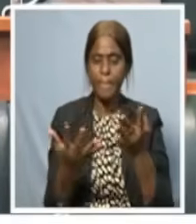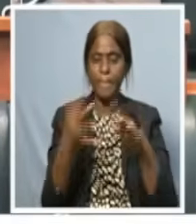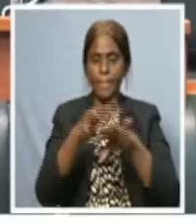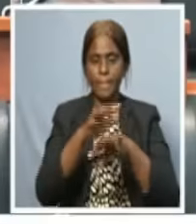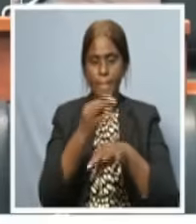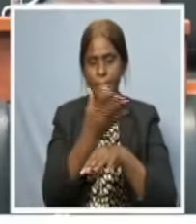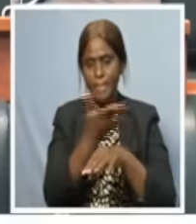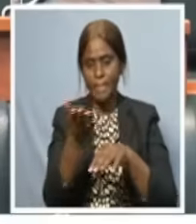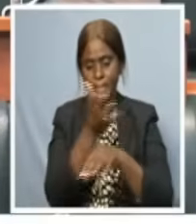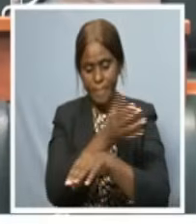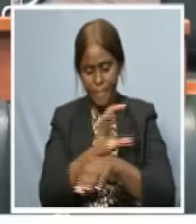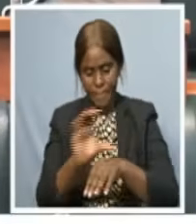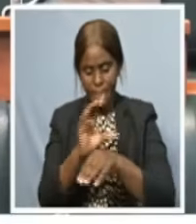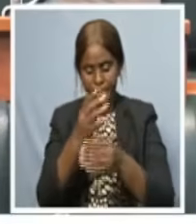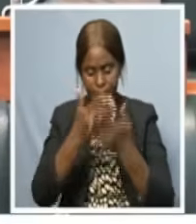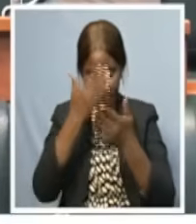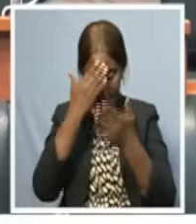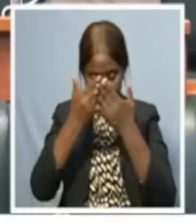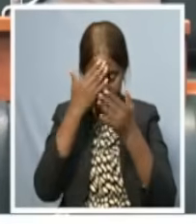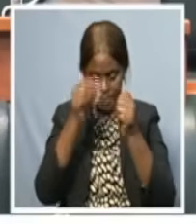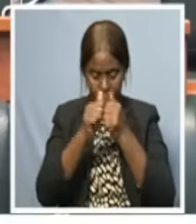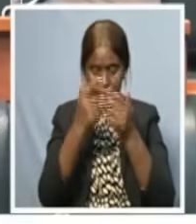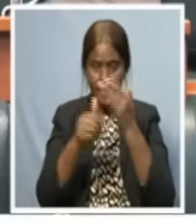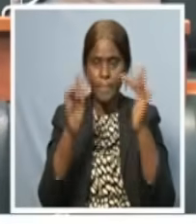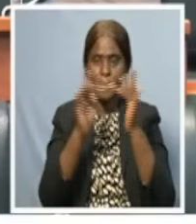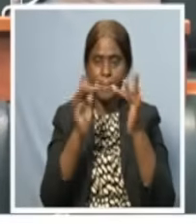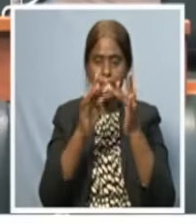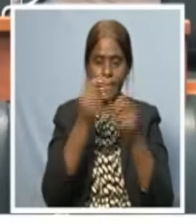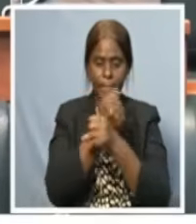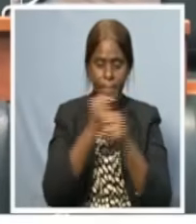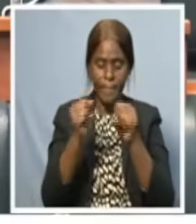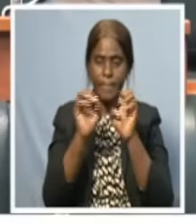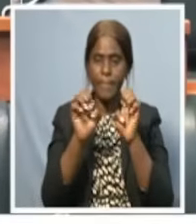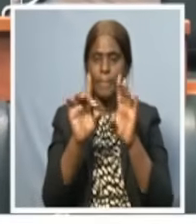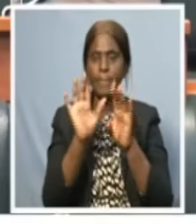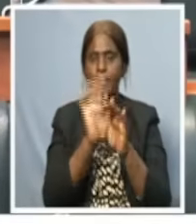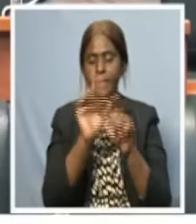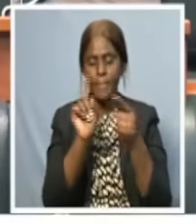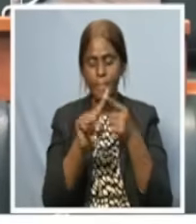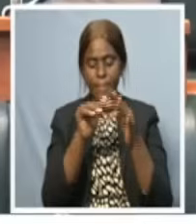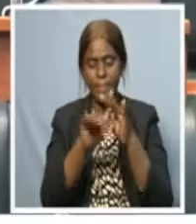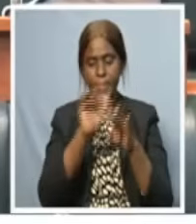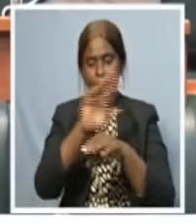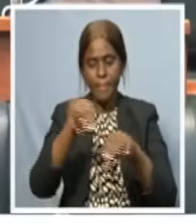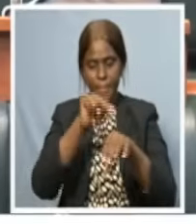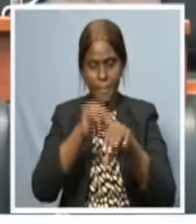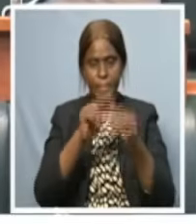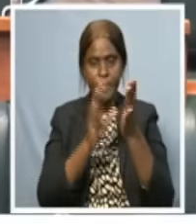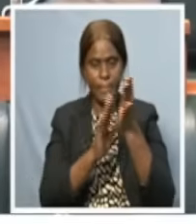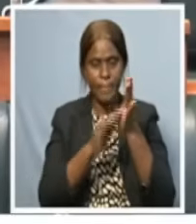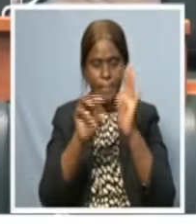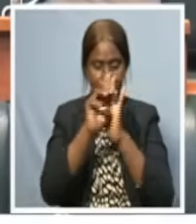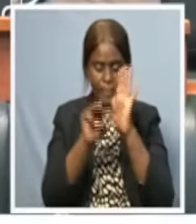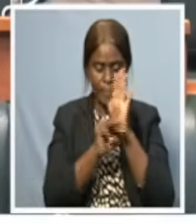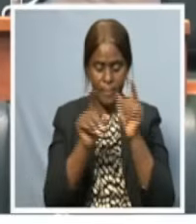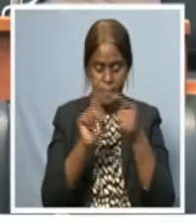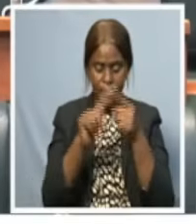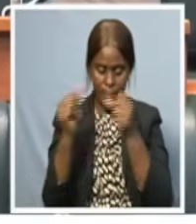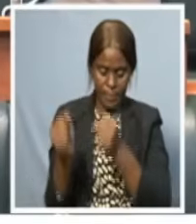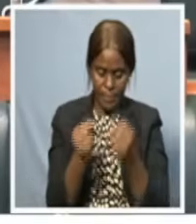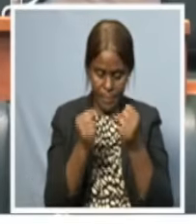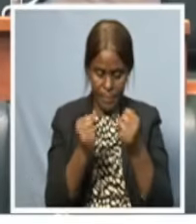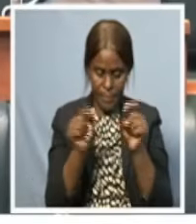integration of digital literacy and online safety education into the national school curriculum to